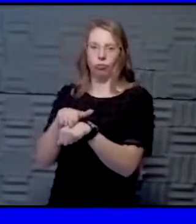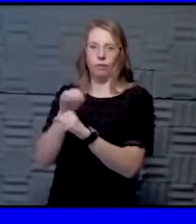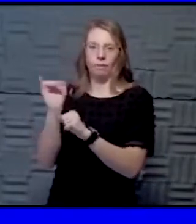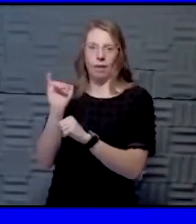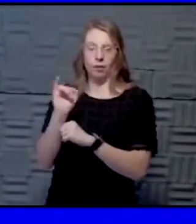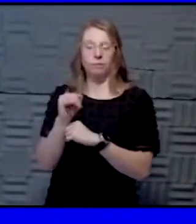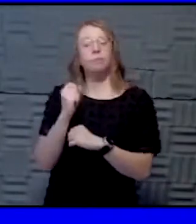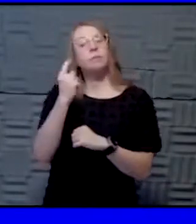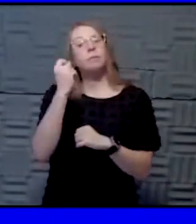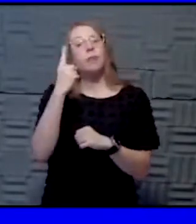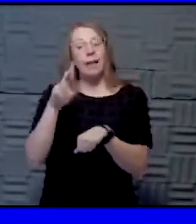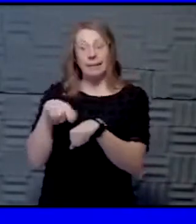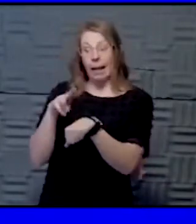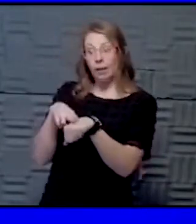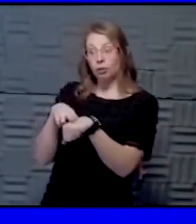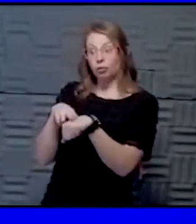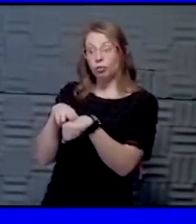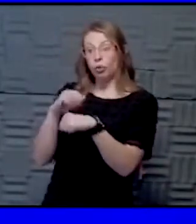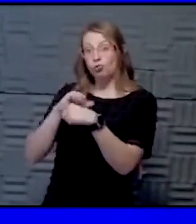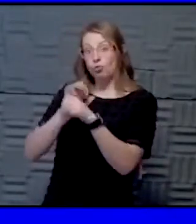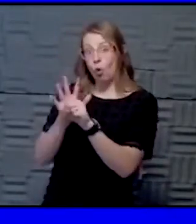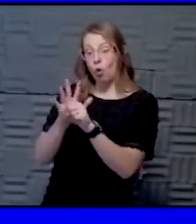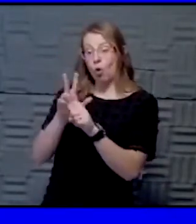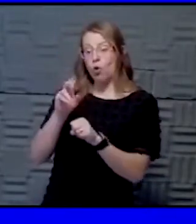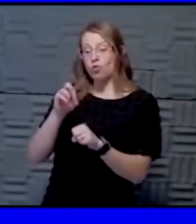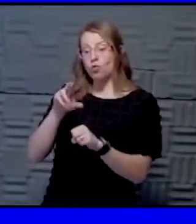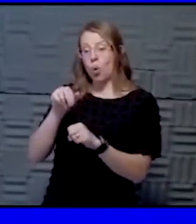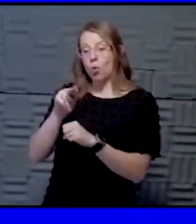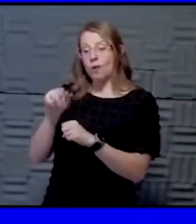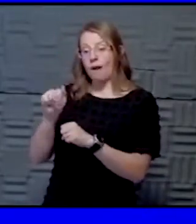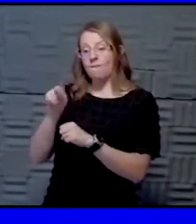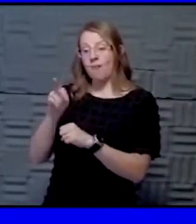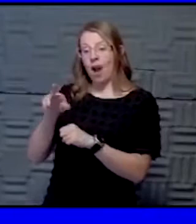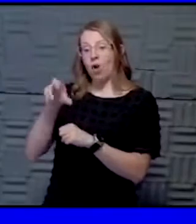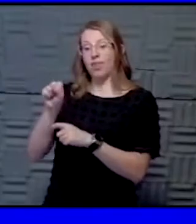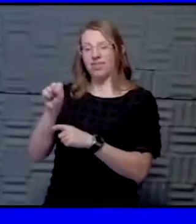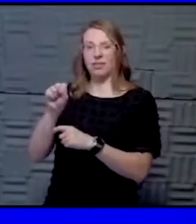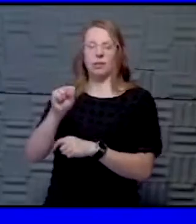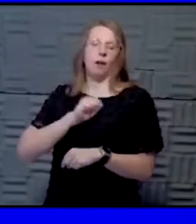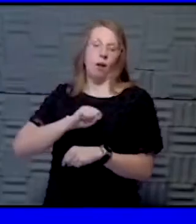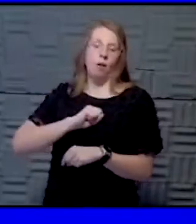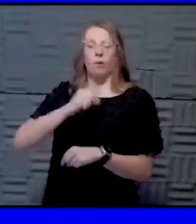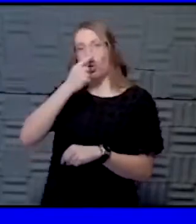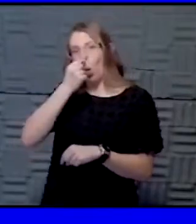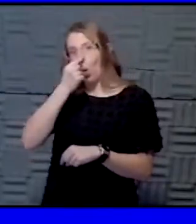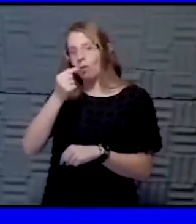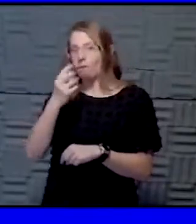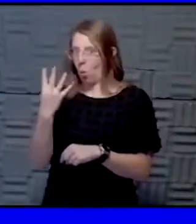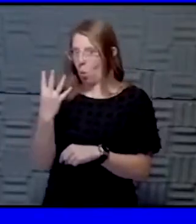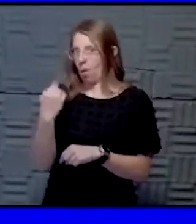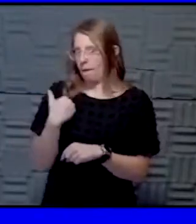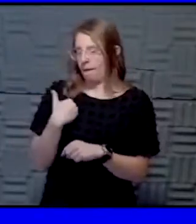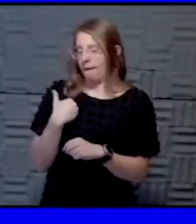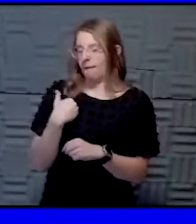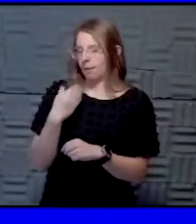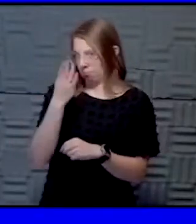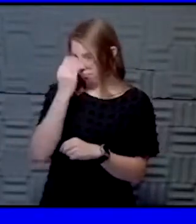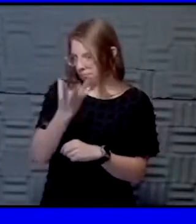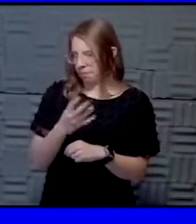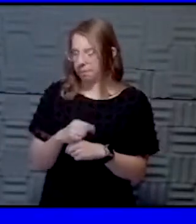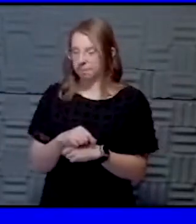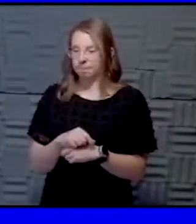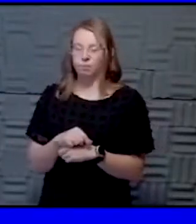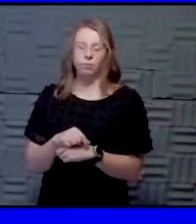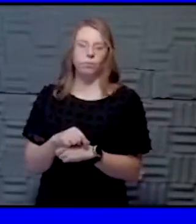the context of natural coronaviruses, the common cough and cold coronavirus, again, of which there are 4 that we know of and